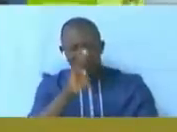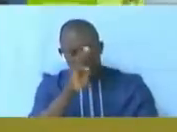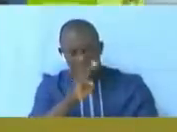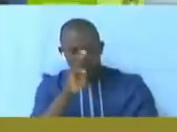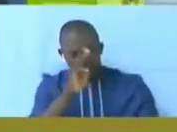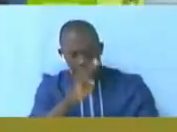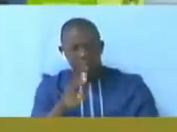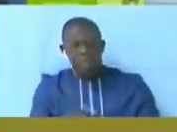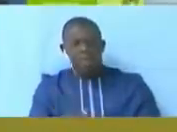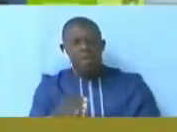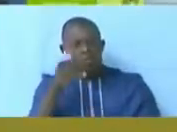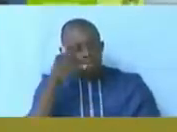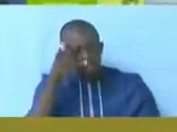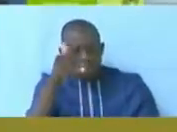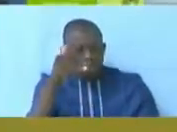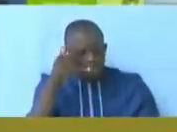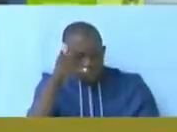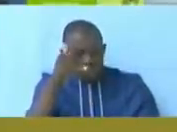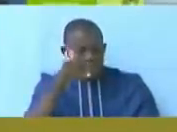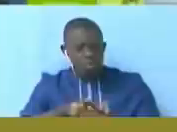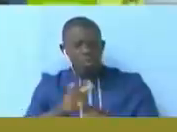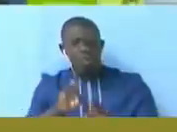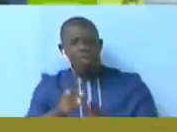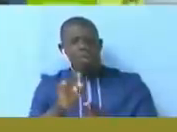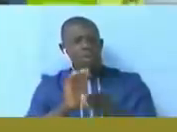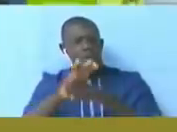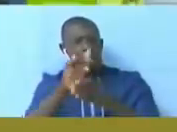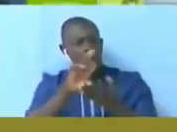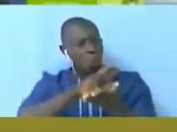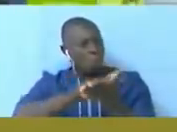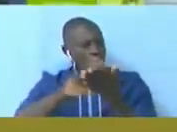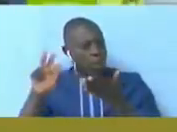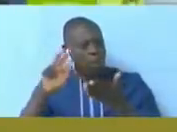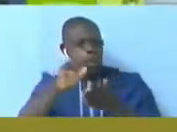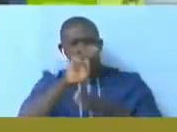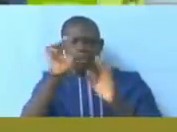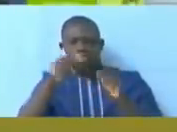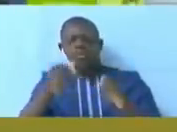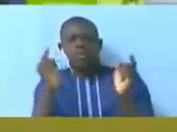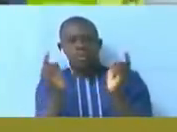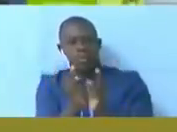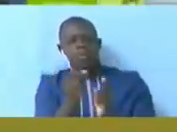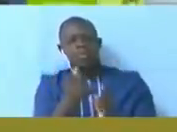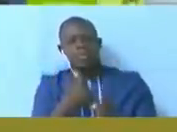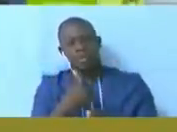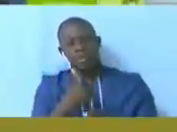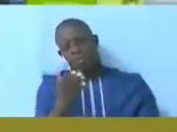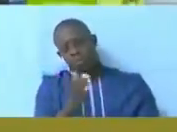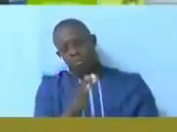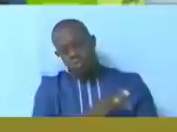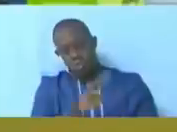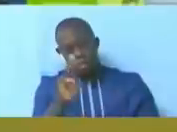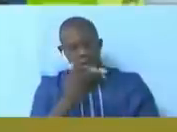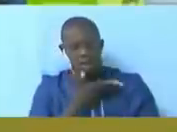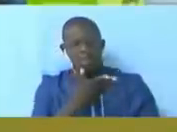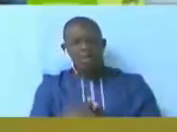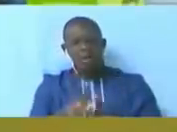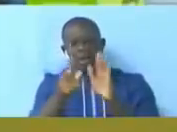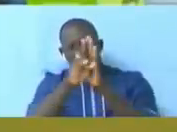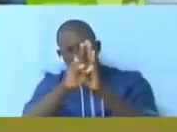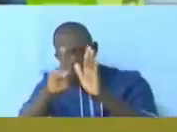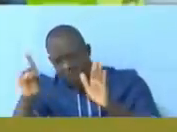for over a week. Serif Samsudin ba katakanum purkante soto telefono to, men tatanfa siata lokumuti. On a private